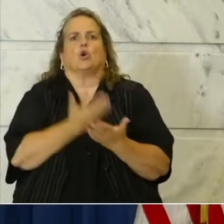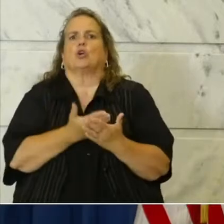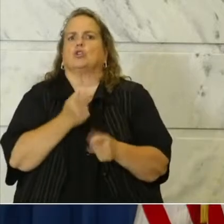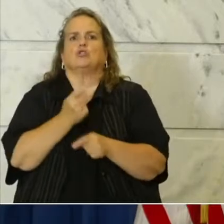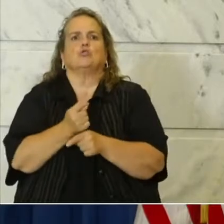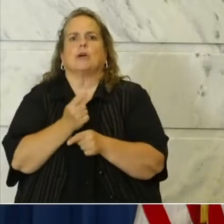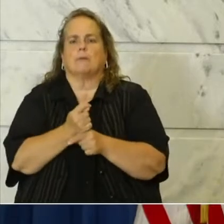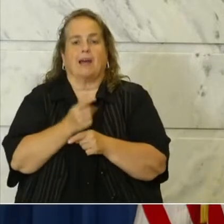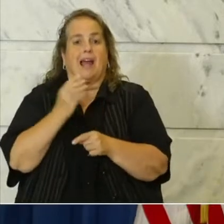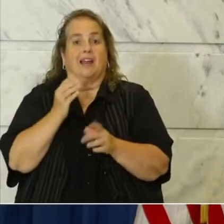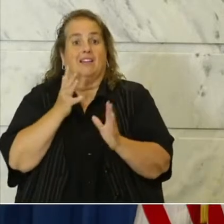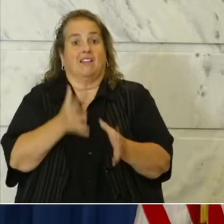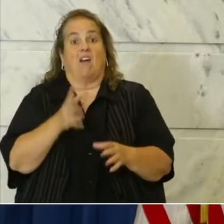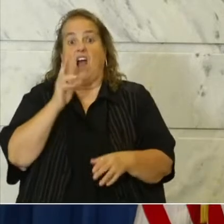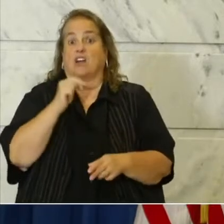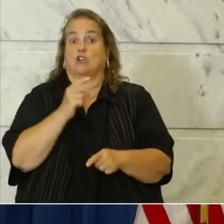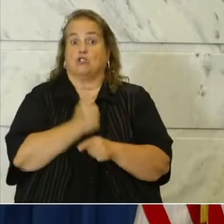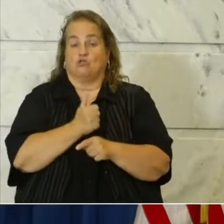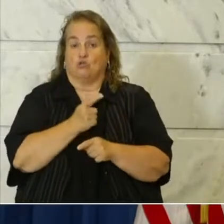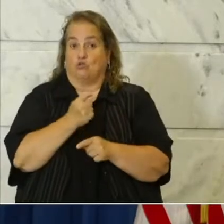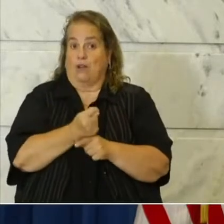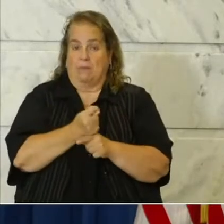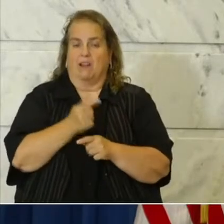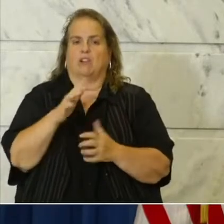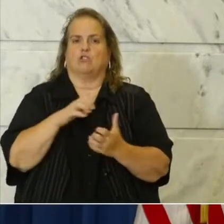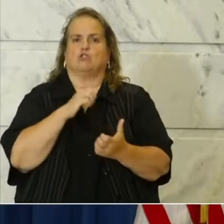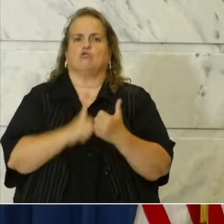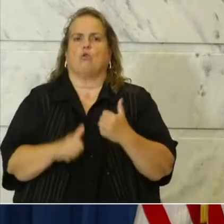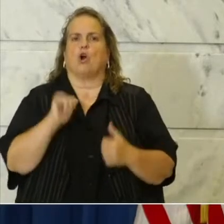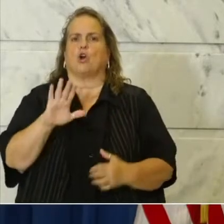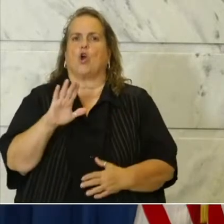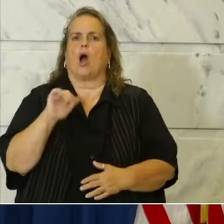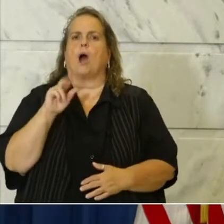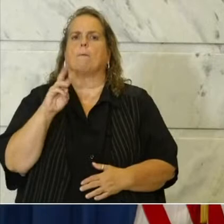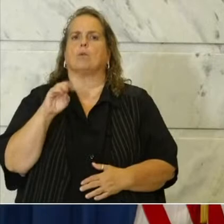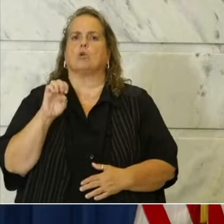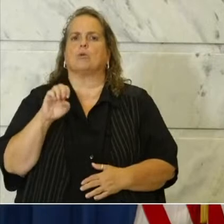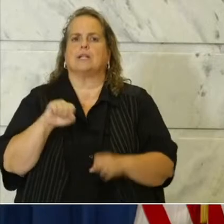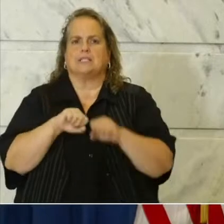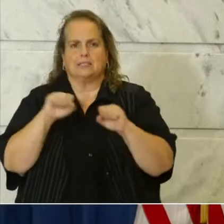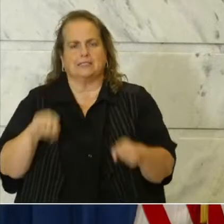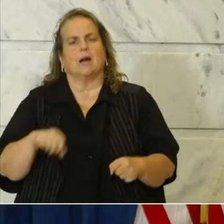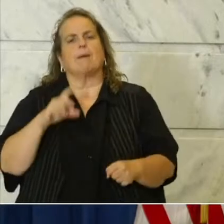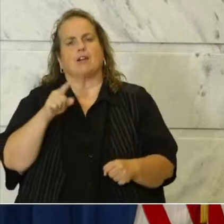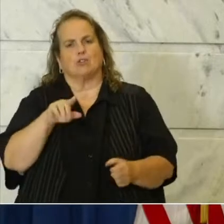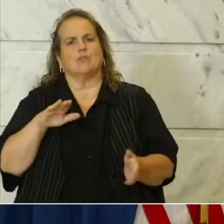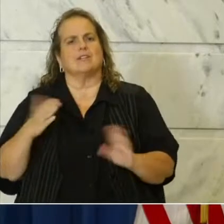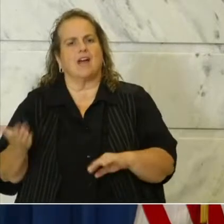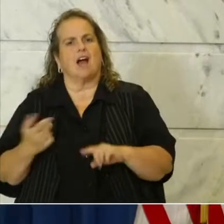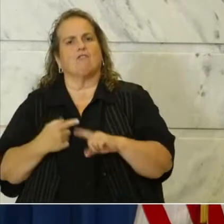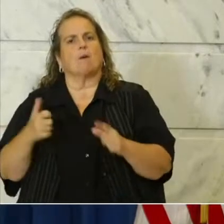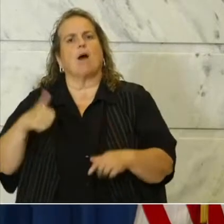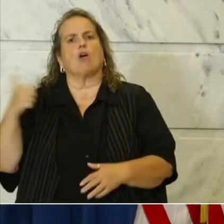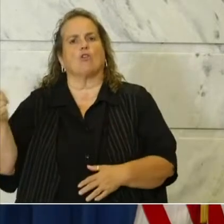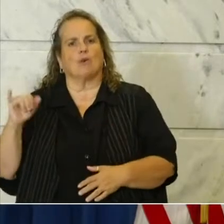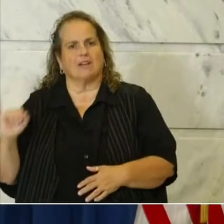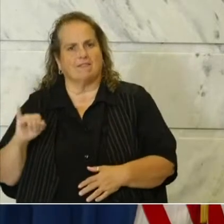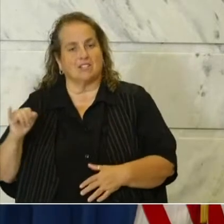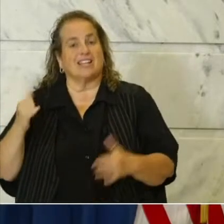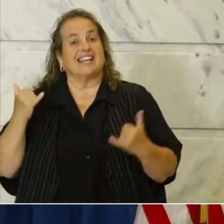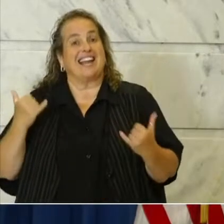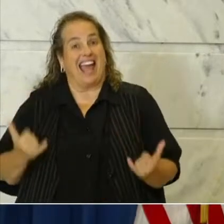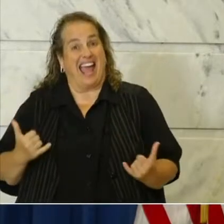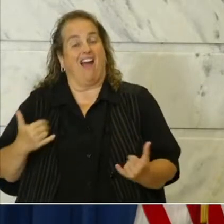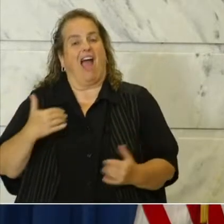and if left untreated, it destroys your immune system and you die from overwhelming infection of other sorts. Now, thankfully, we have treatments that